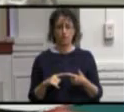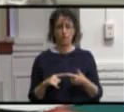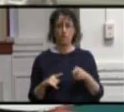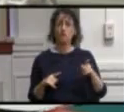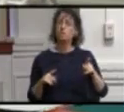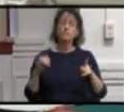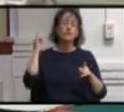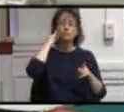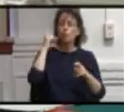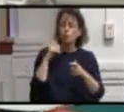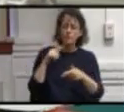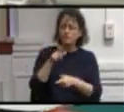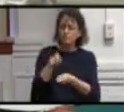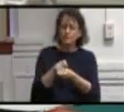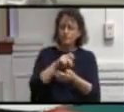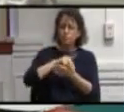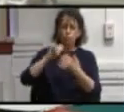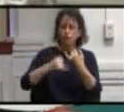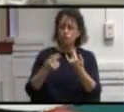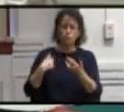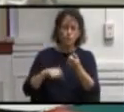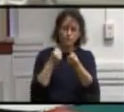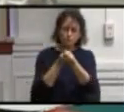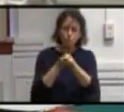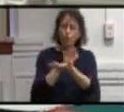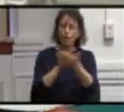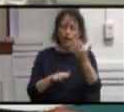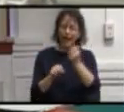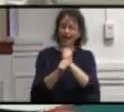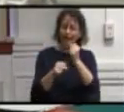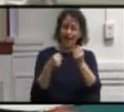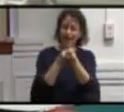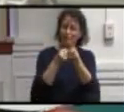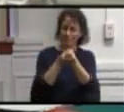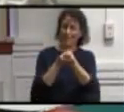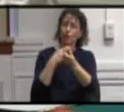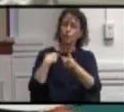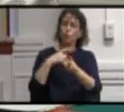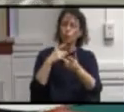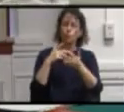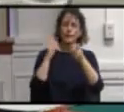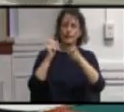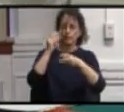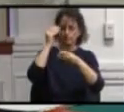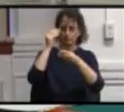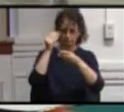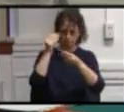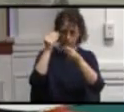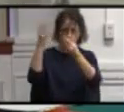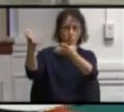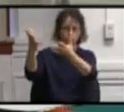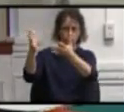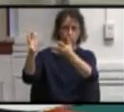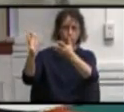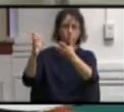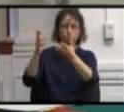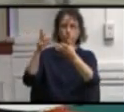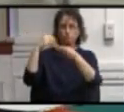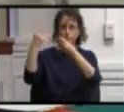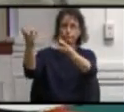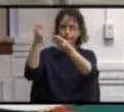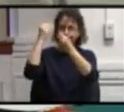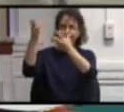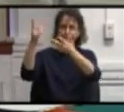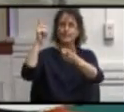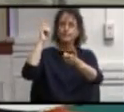for a project, if we want to get money on our own, because you have to have whatever you want to do by the first week of September. One of the things that we